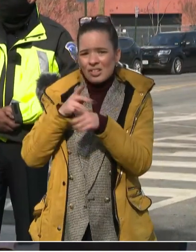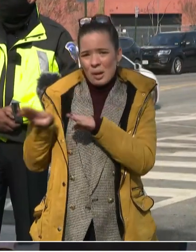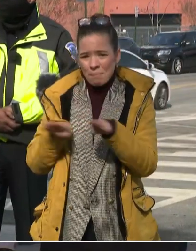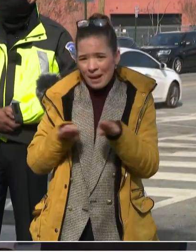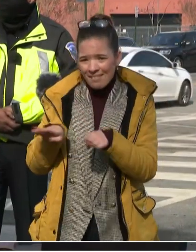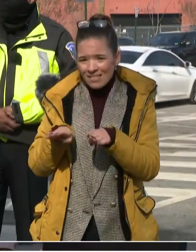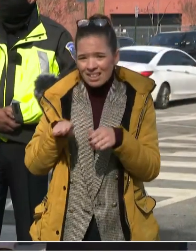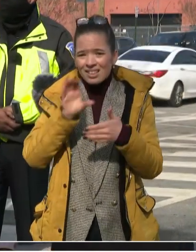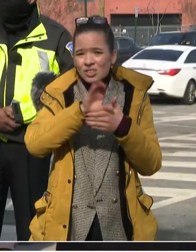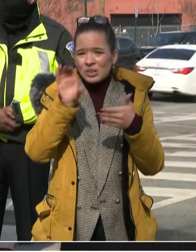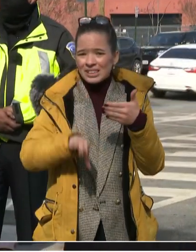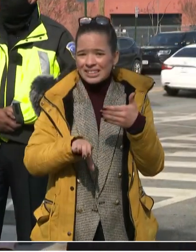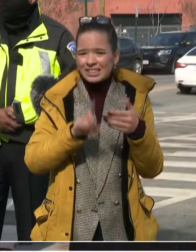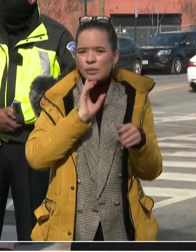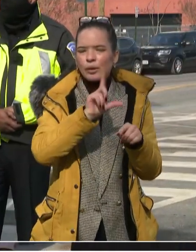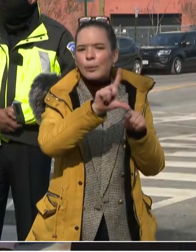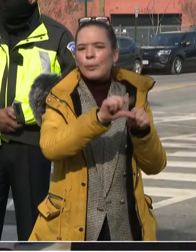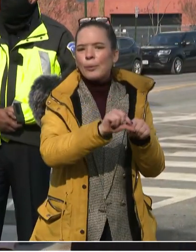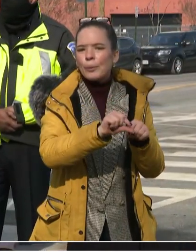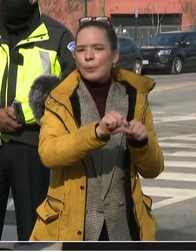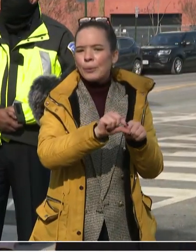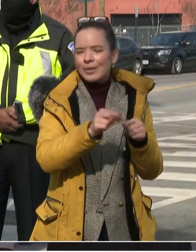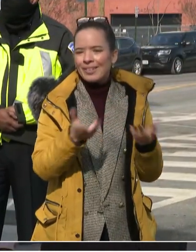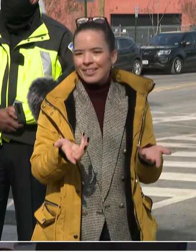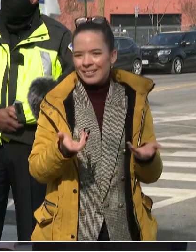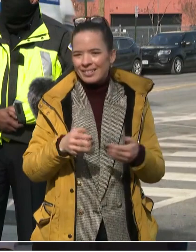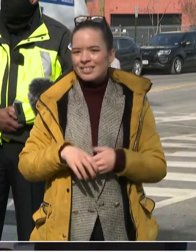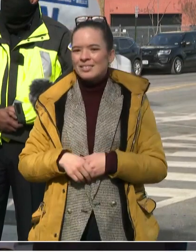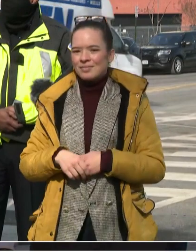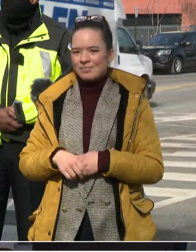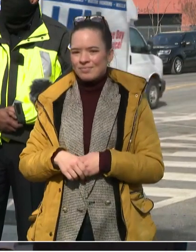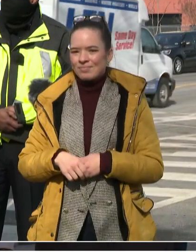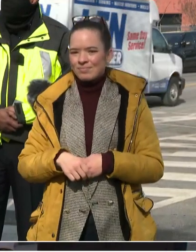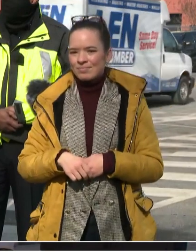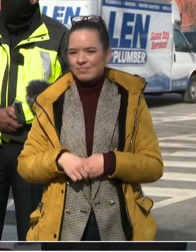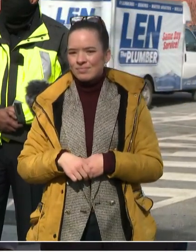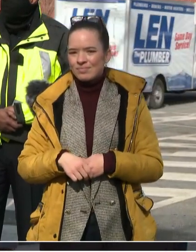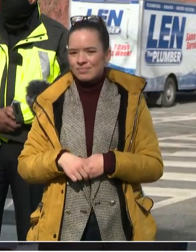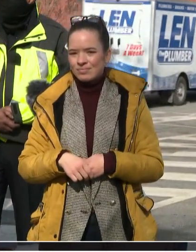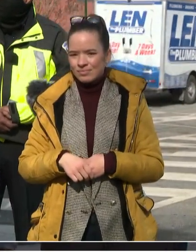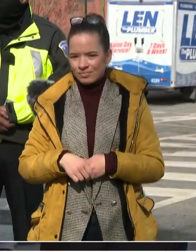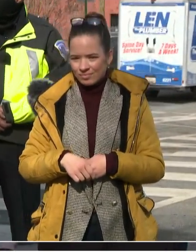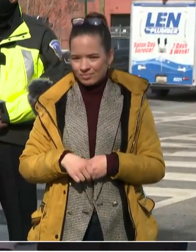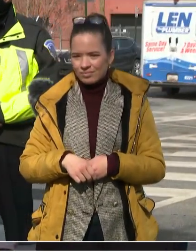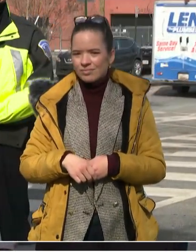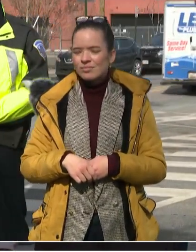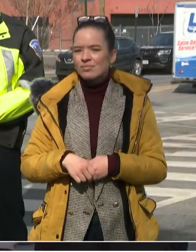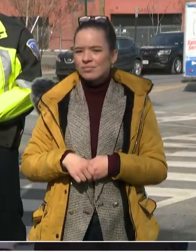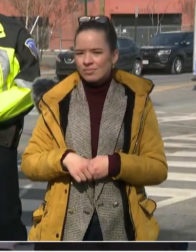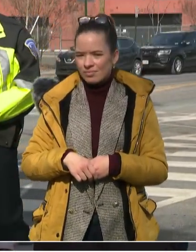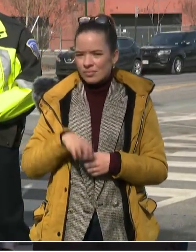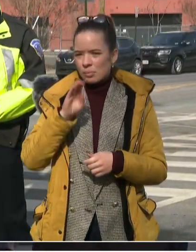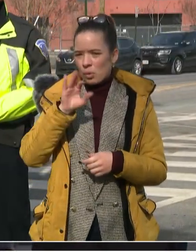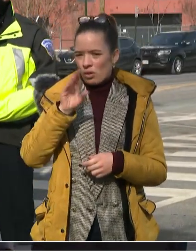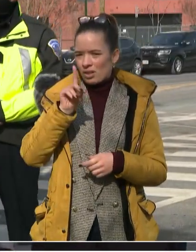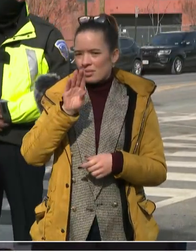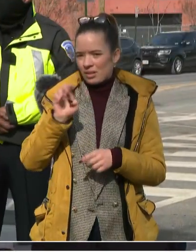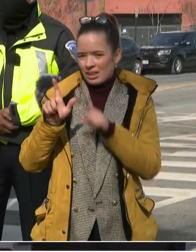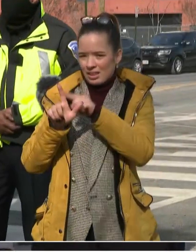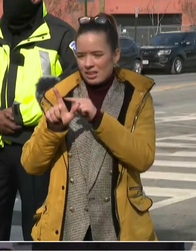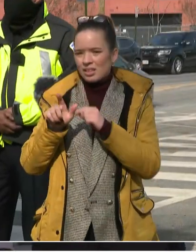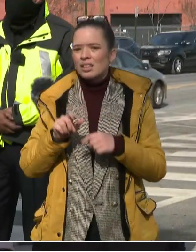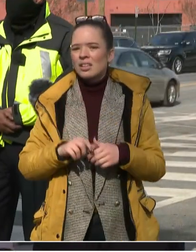very minimal. Yep, sir. Just introduce yourself, please. Brad Bell, Channel Hey, 7. Brad. Okay. Where is the failure?